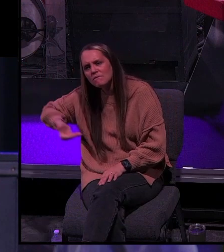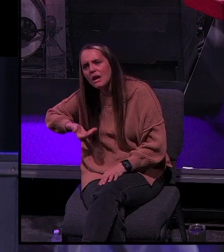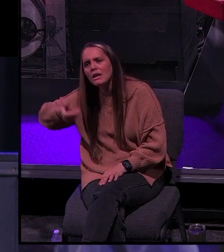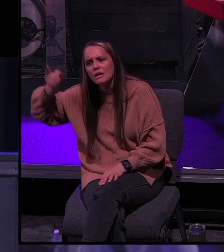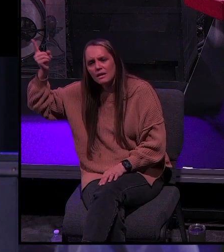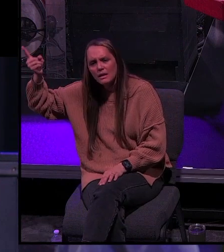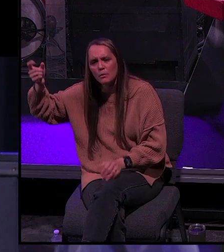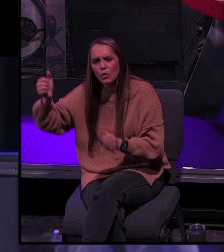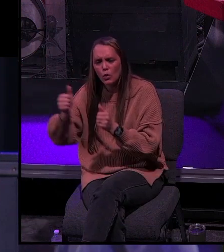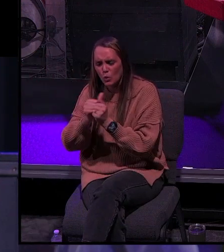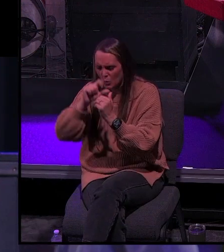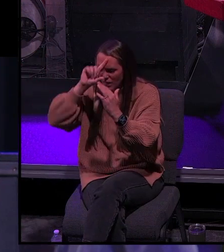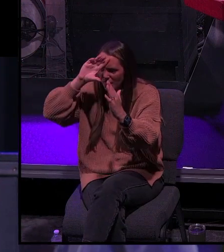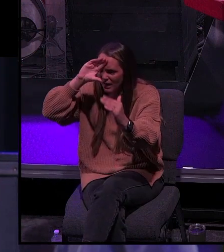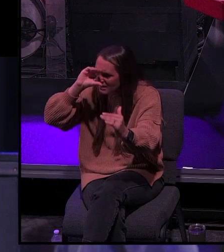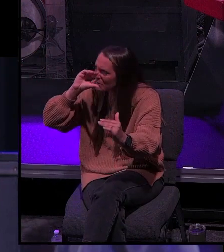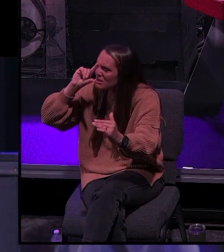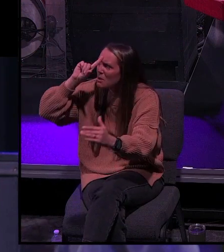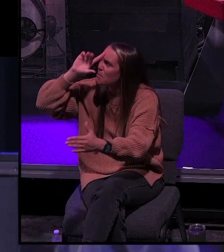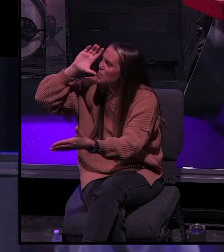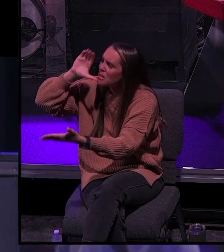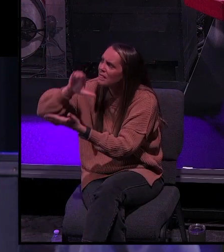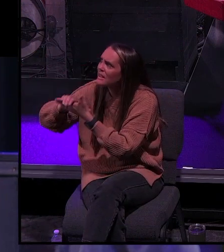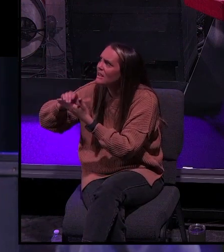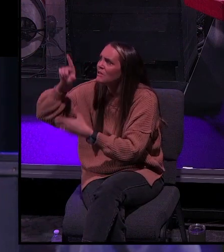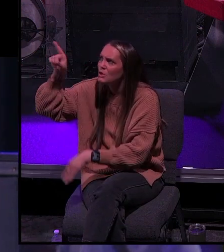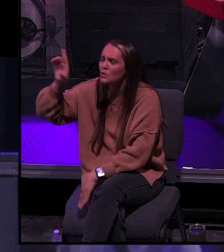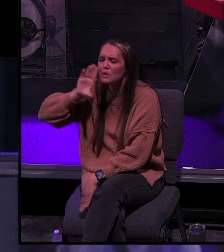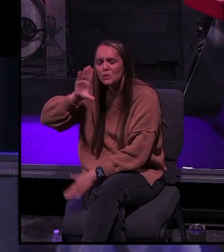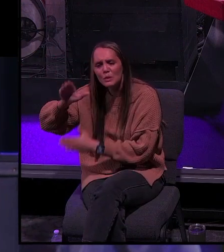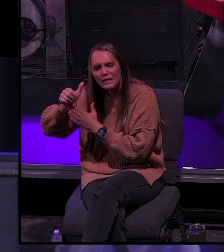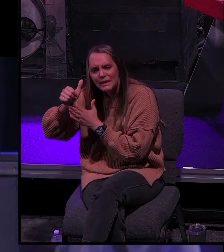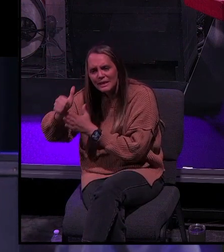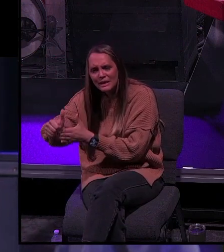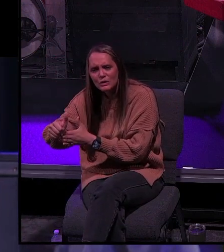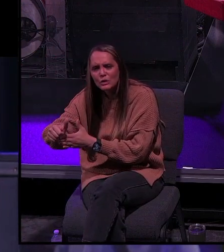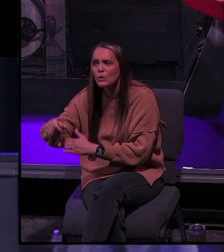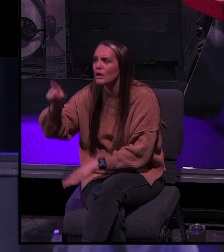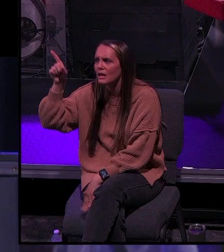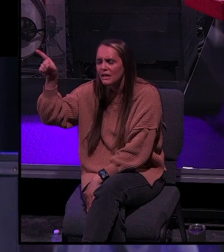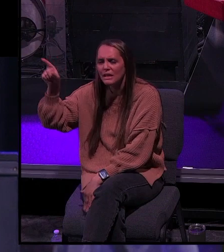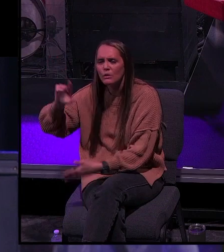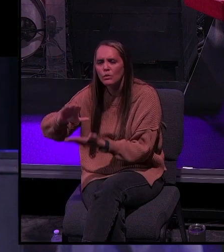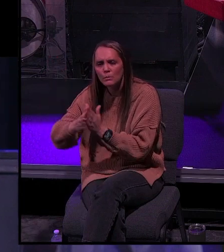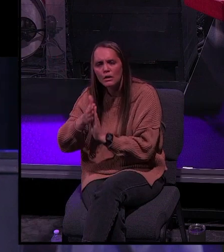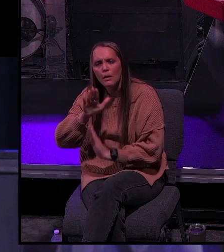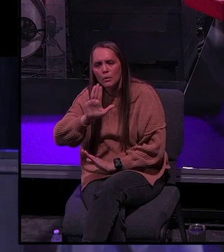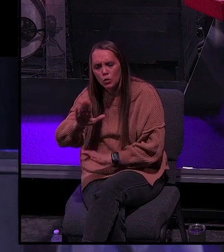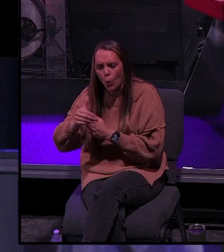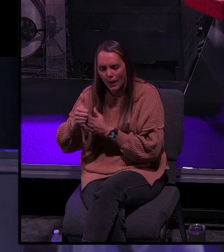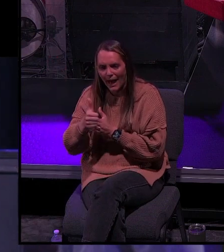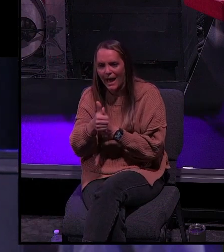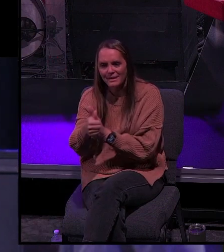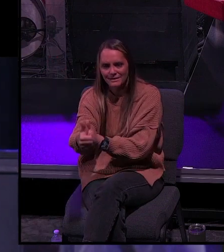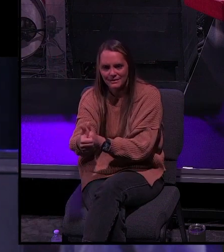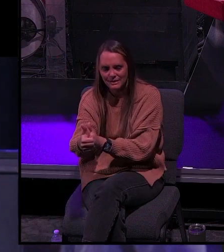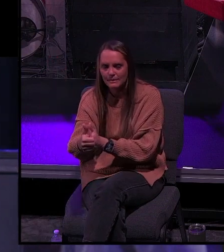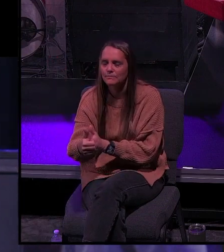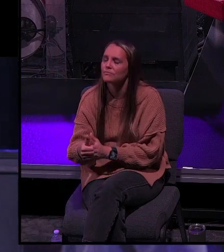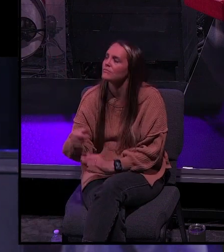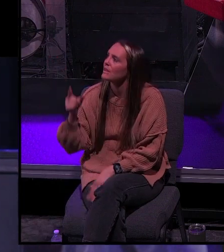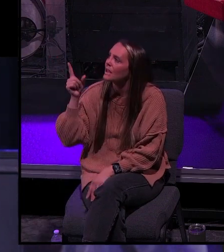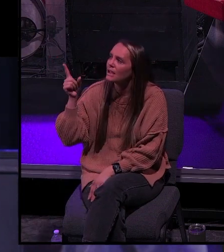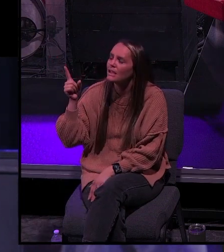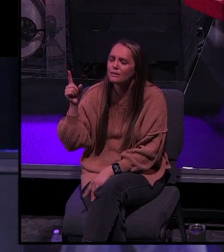with expectation believe that he is going to lead you, and may he be your guide. May he